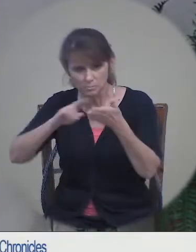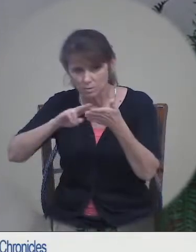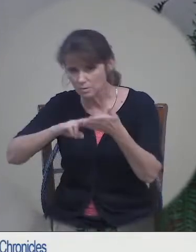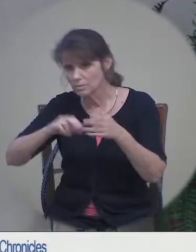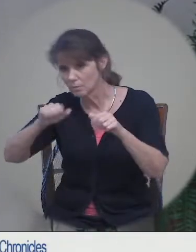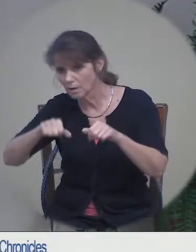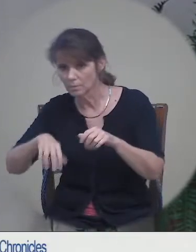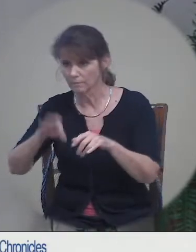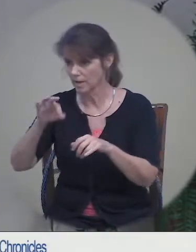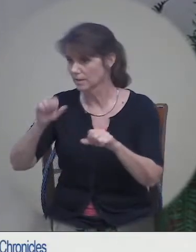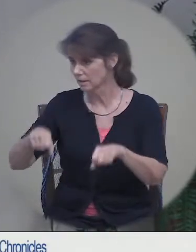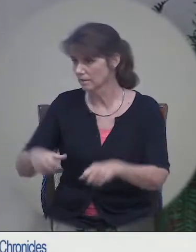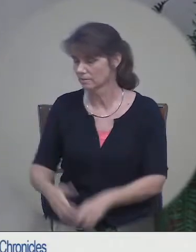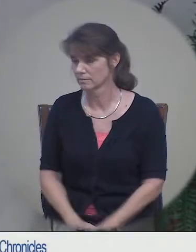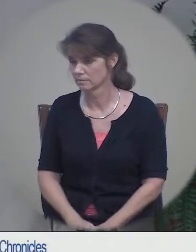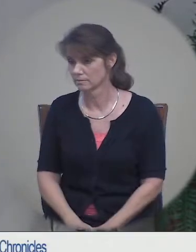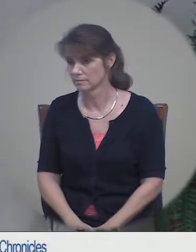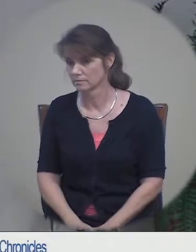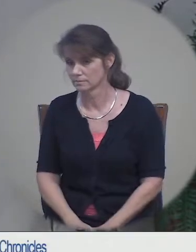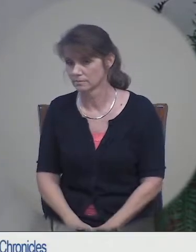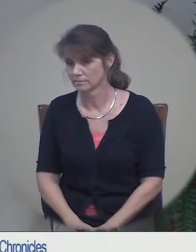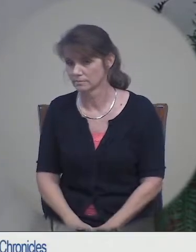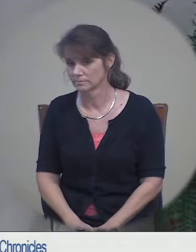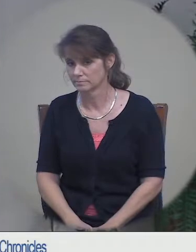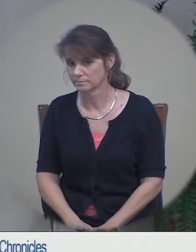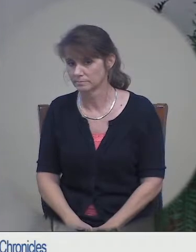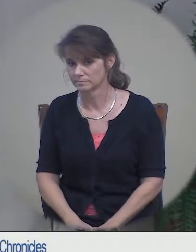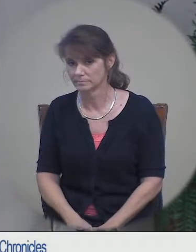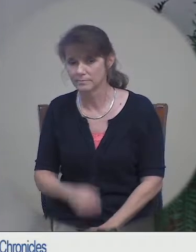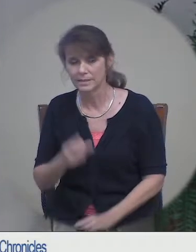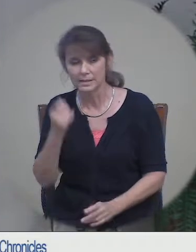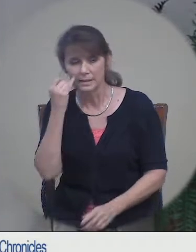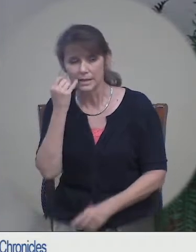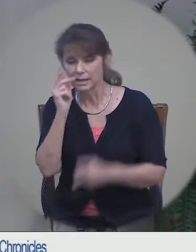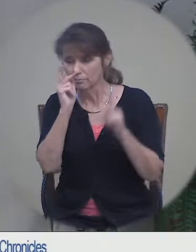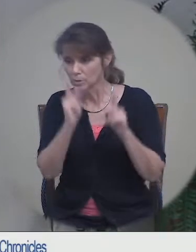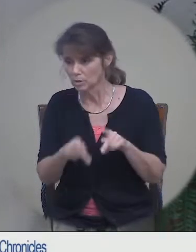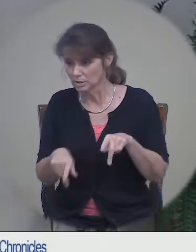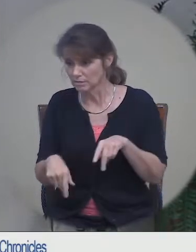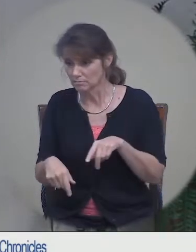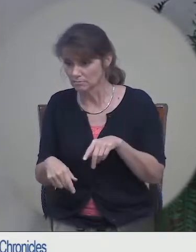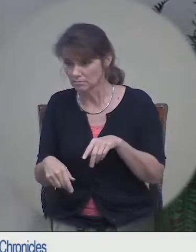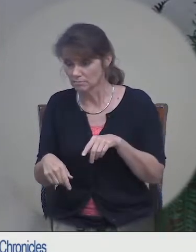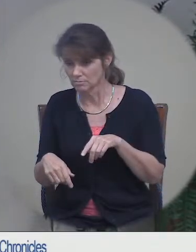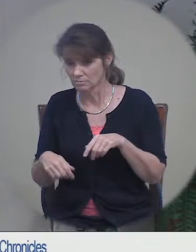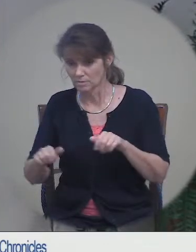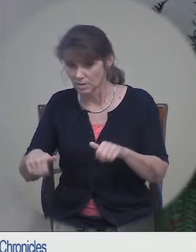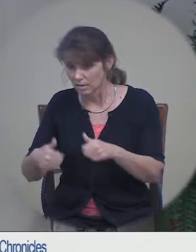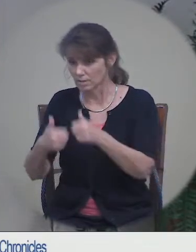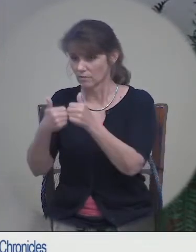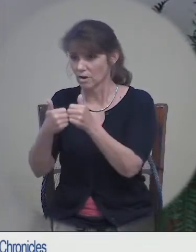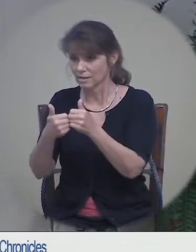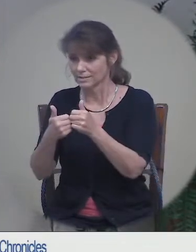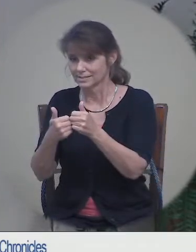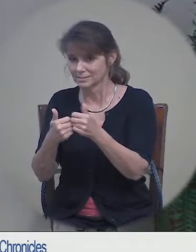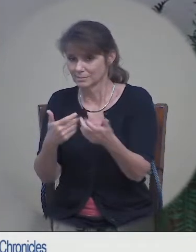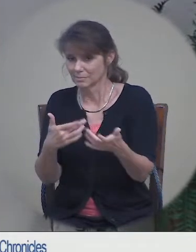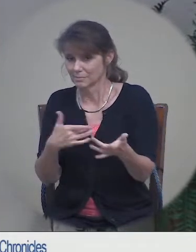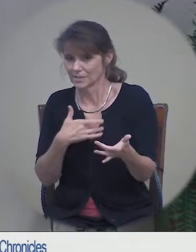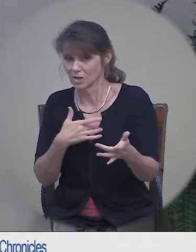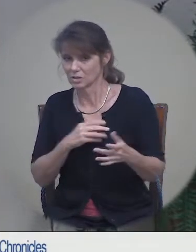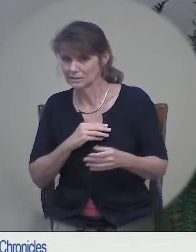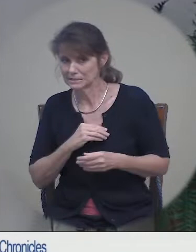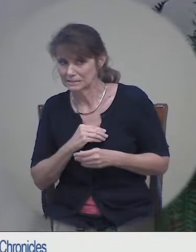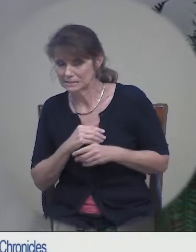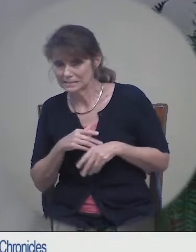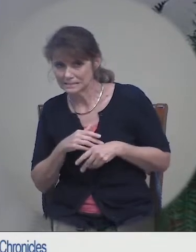battles we face as Christians is sometimes when someone confronts us very strongly, it's very easily to be intimidated. And